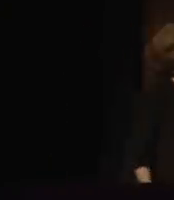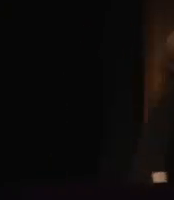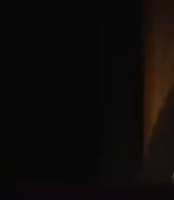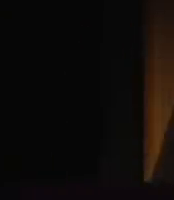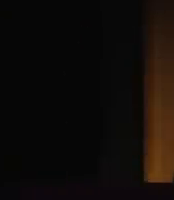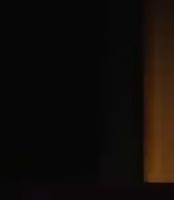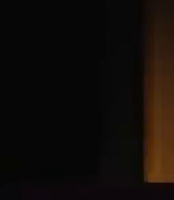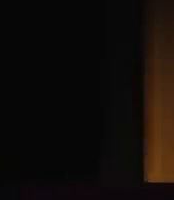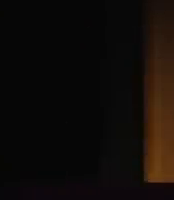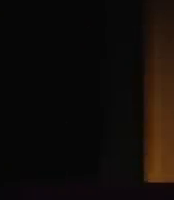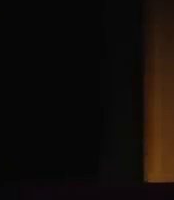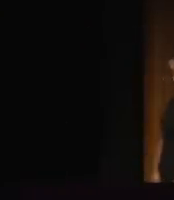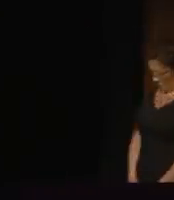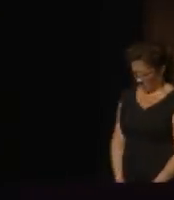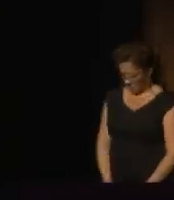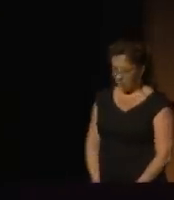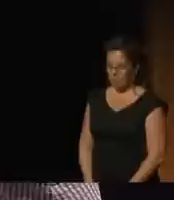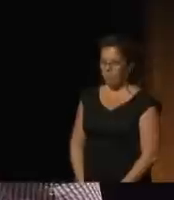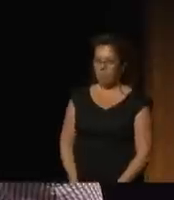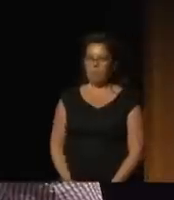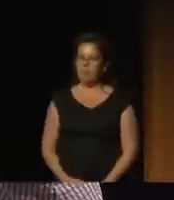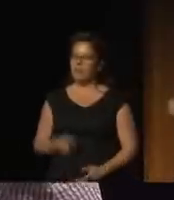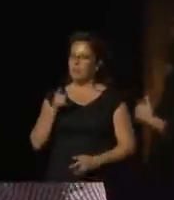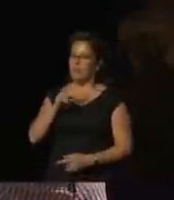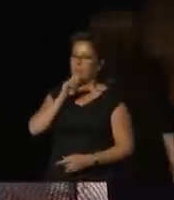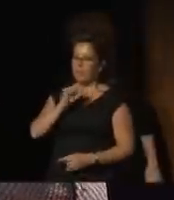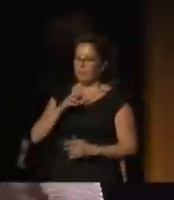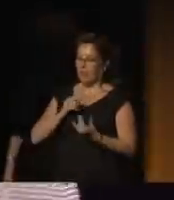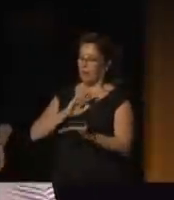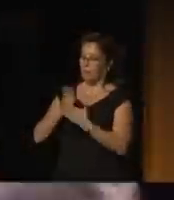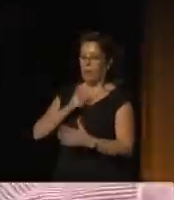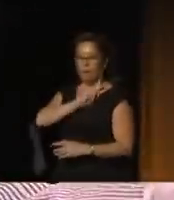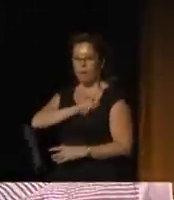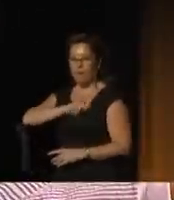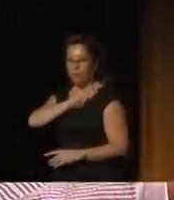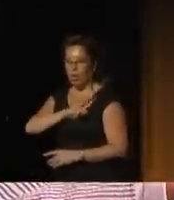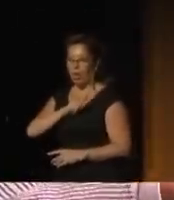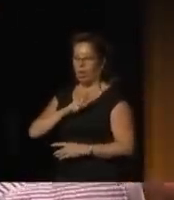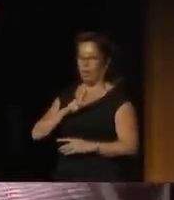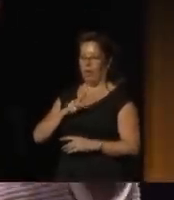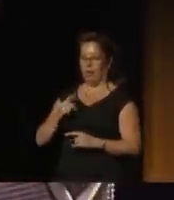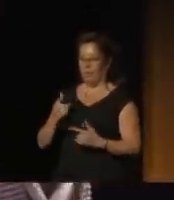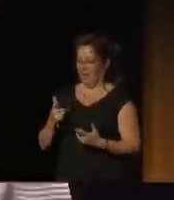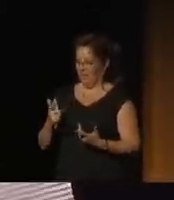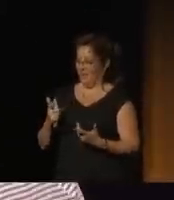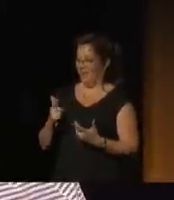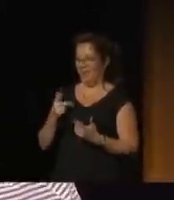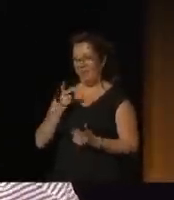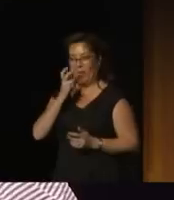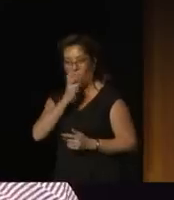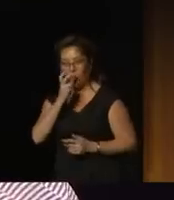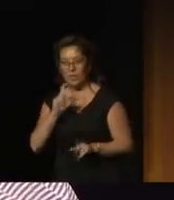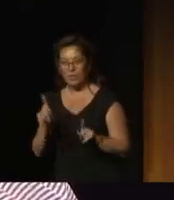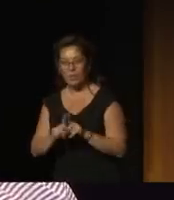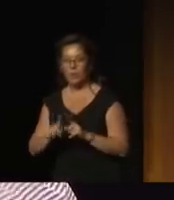So not only is this a distinguished man, he's also, you know, a man of a certain age. I said, what do you mean take drugs? So